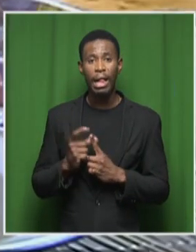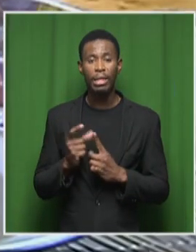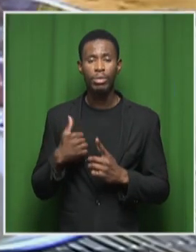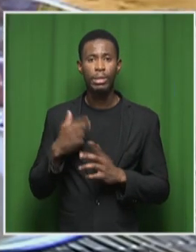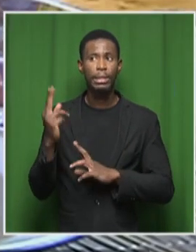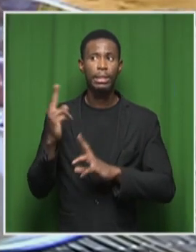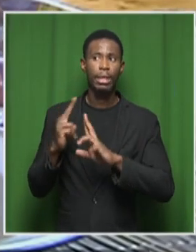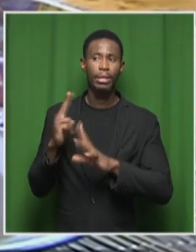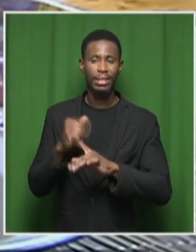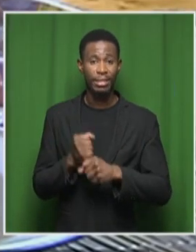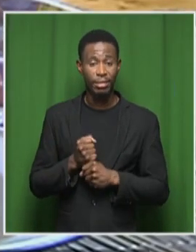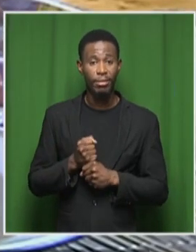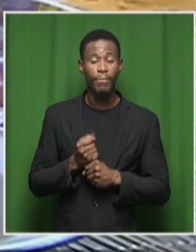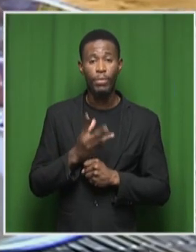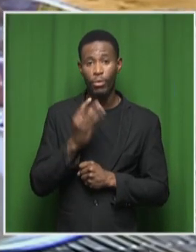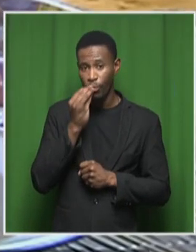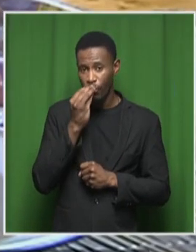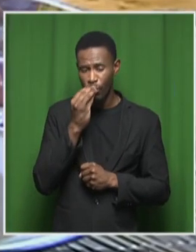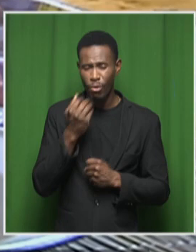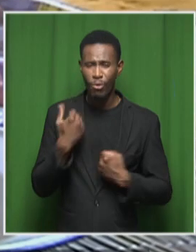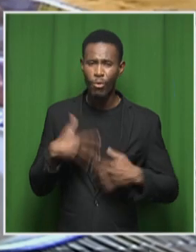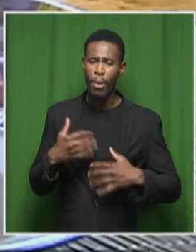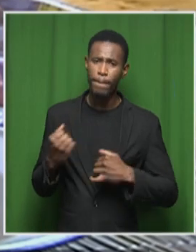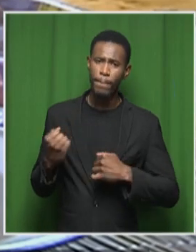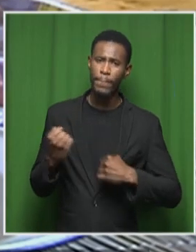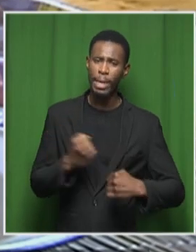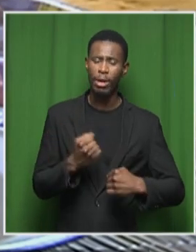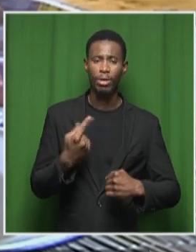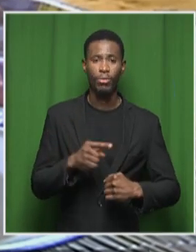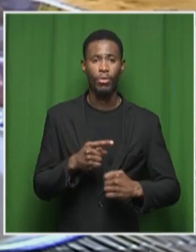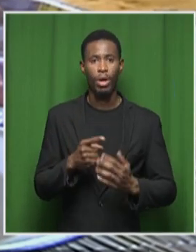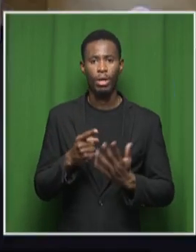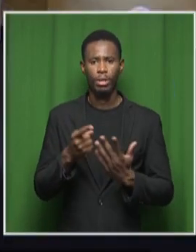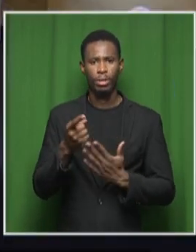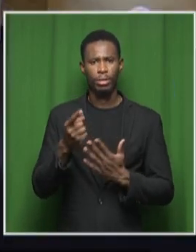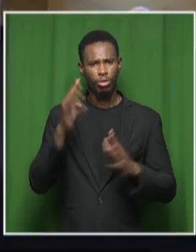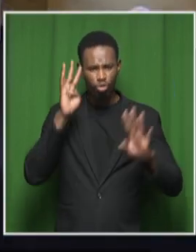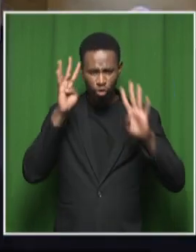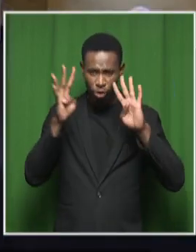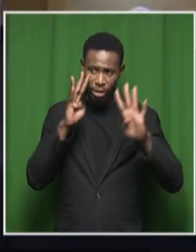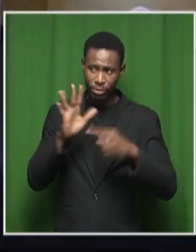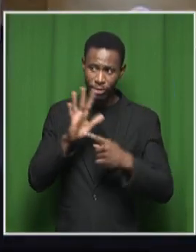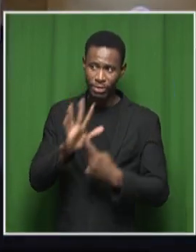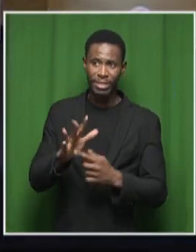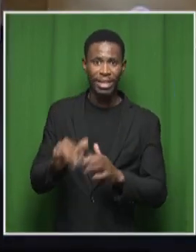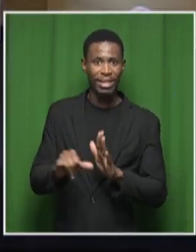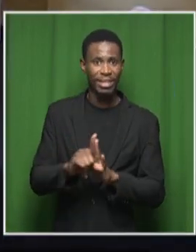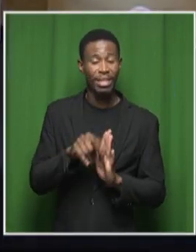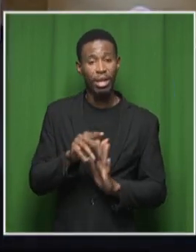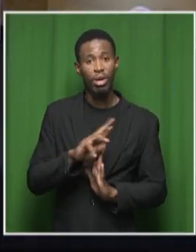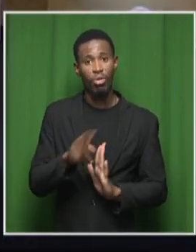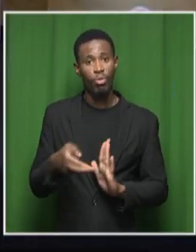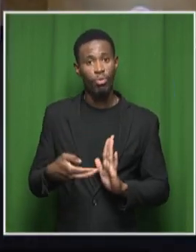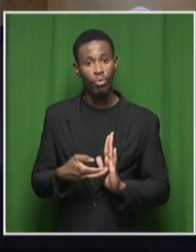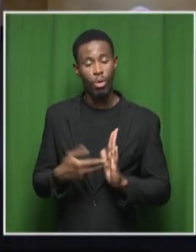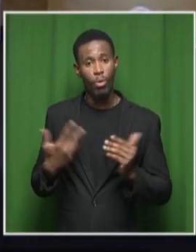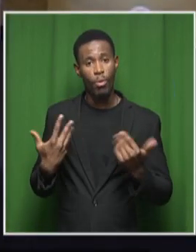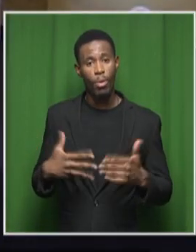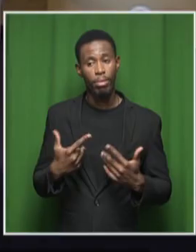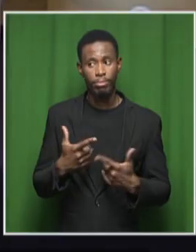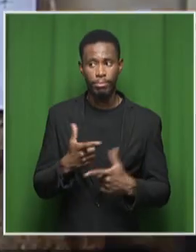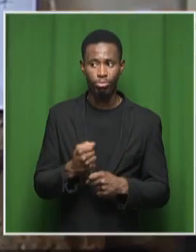heritage. Food is a powerful symbol of artistic identity, playing an important role in preserving